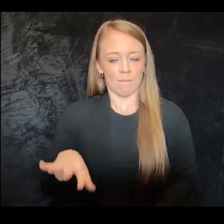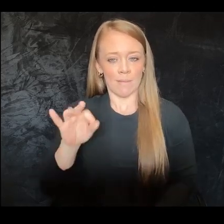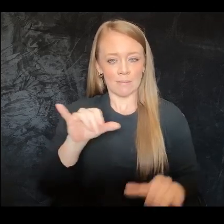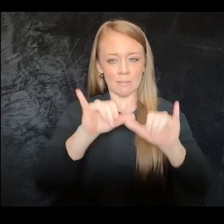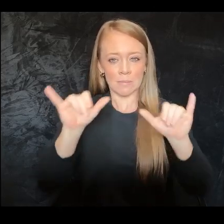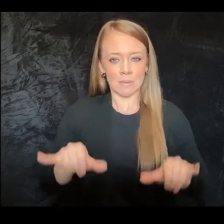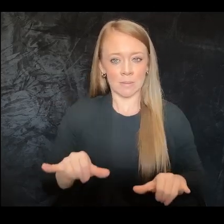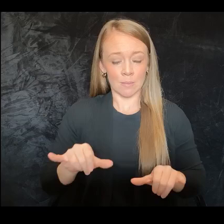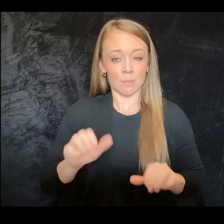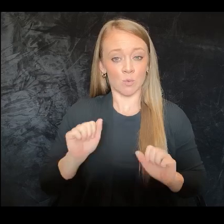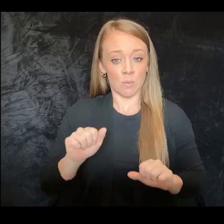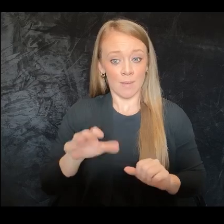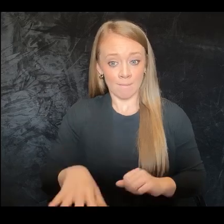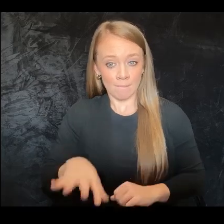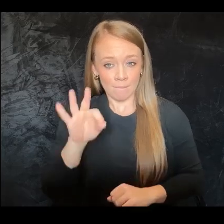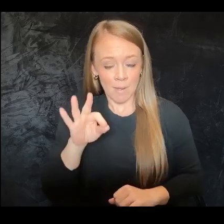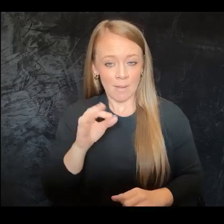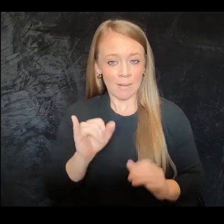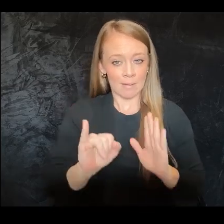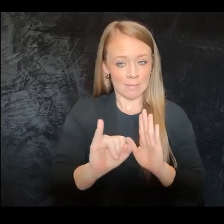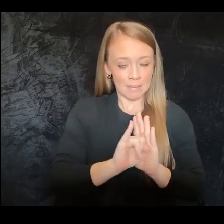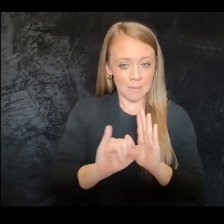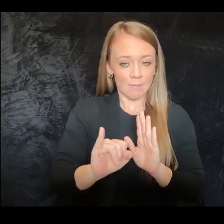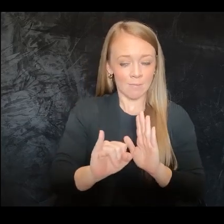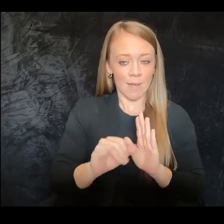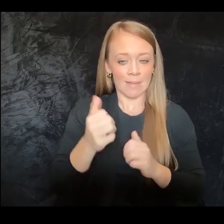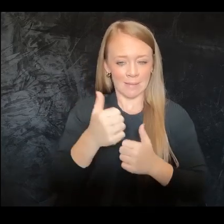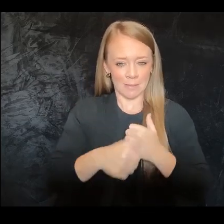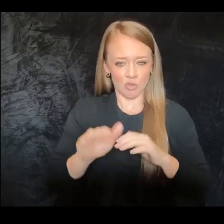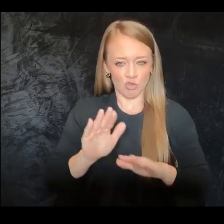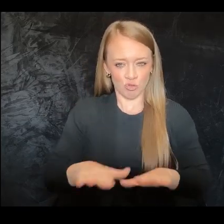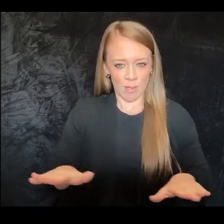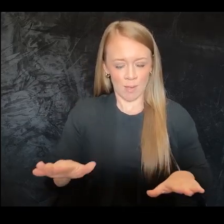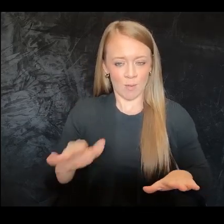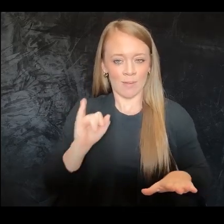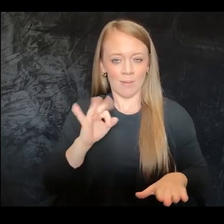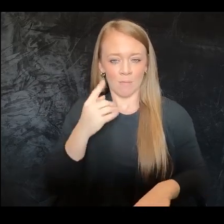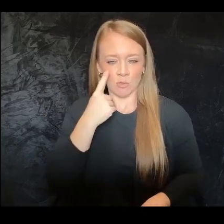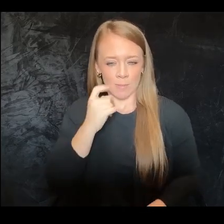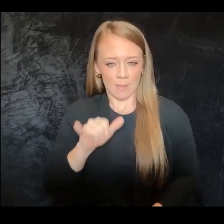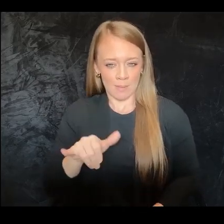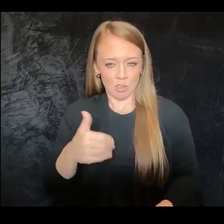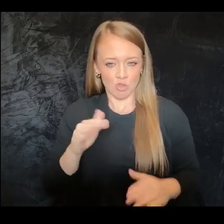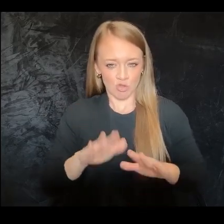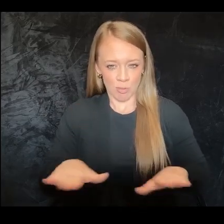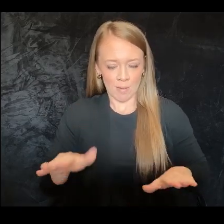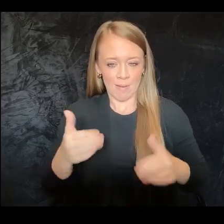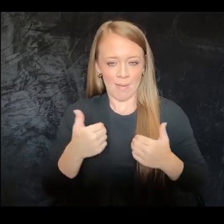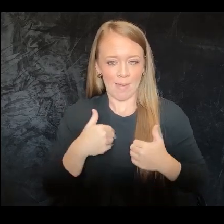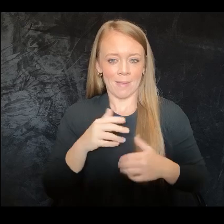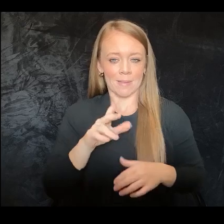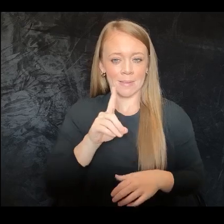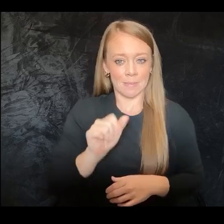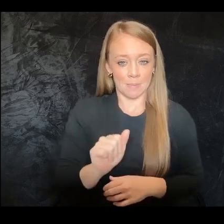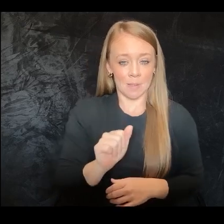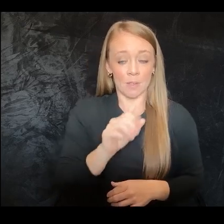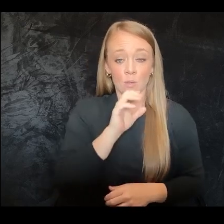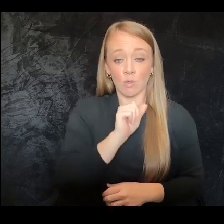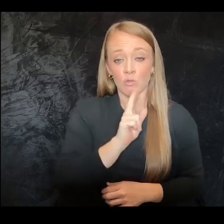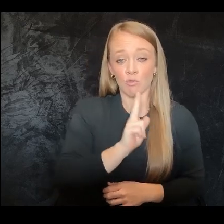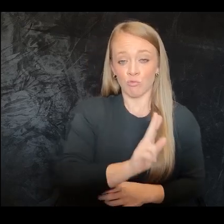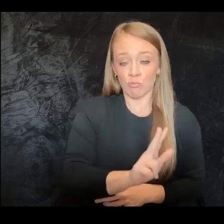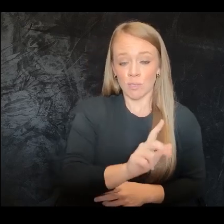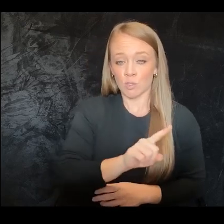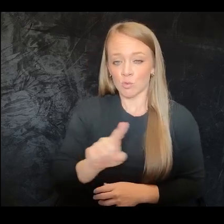system to locate, identify, and evaluate each child with a suspected disability, ages 3